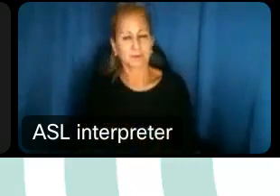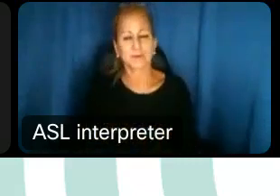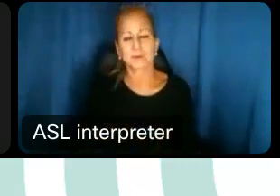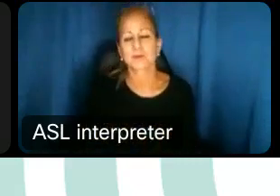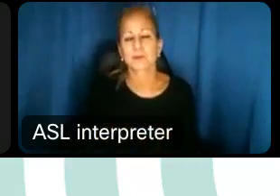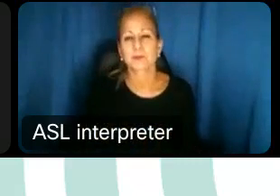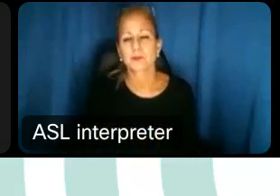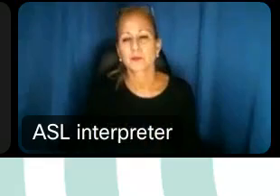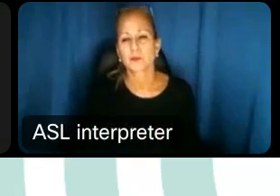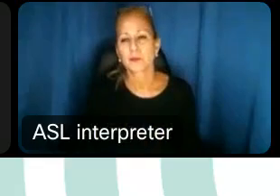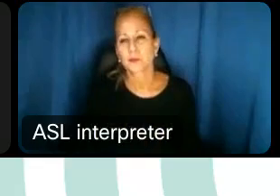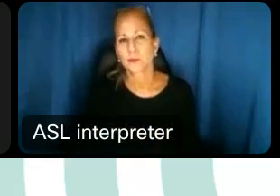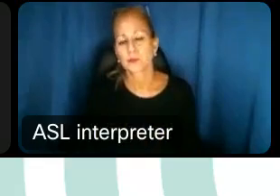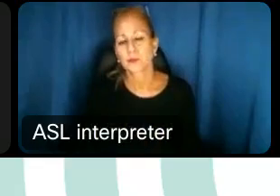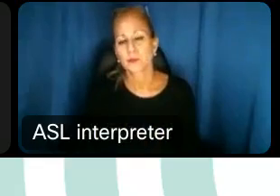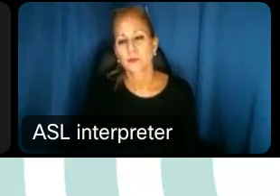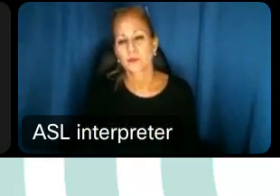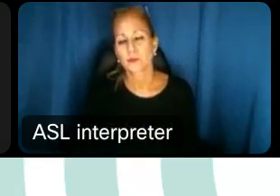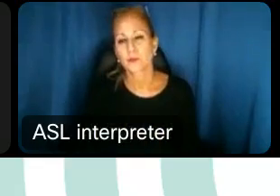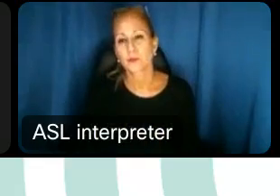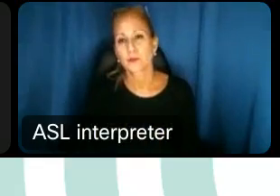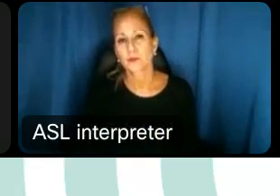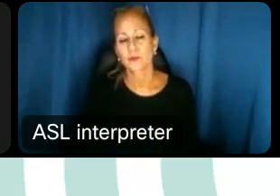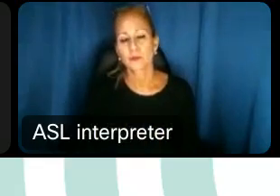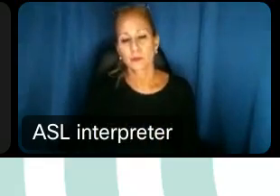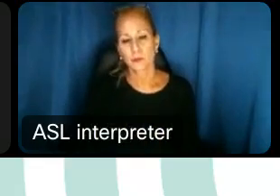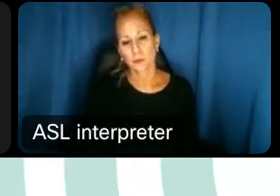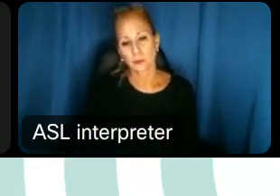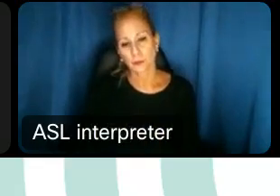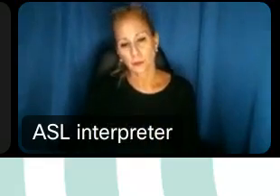their self-defined needs and goals.